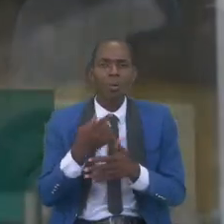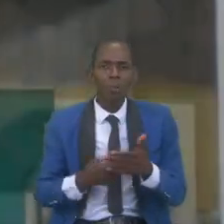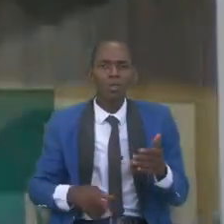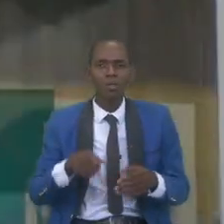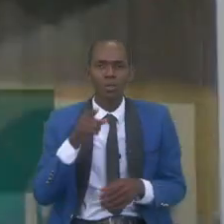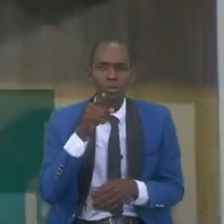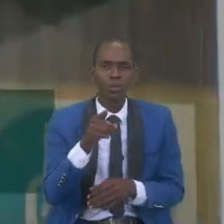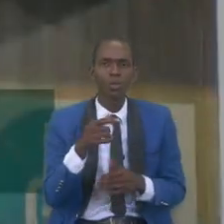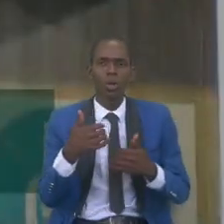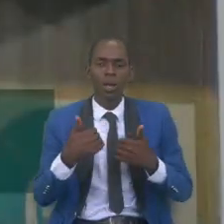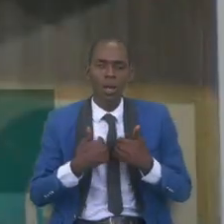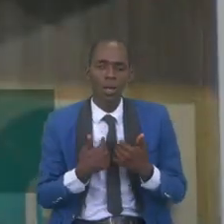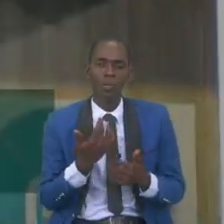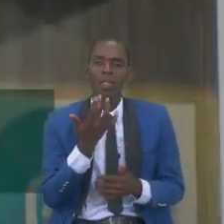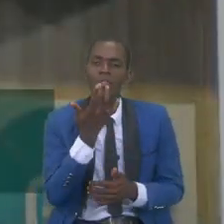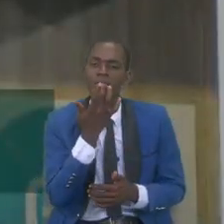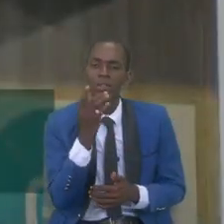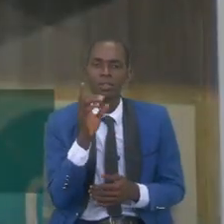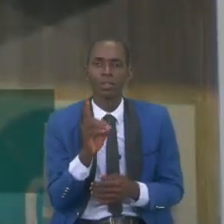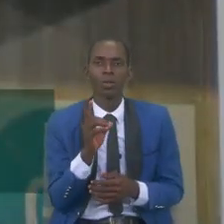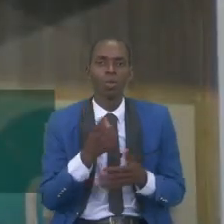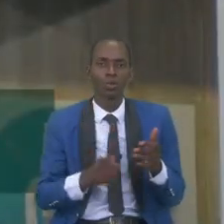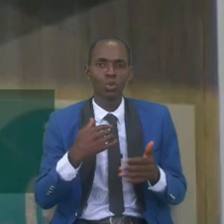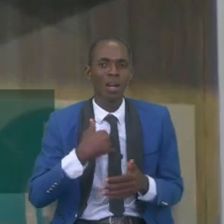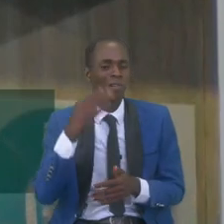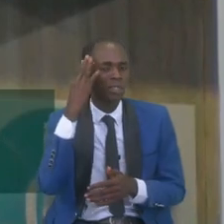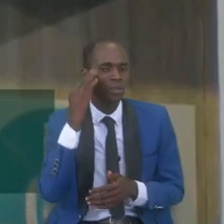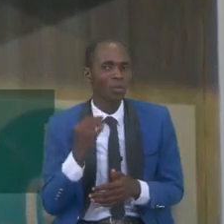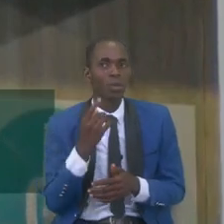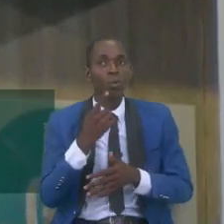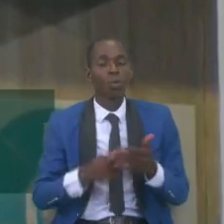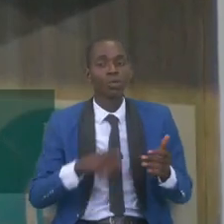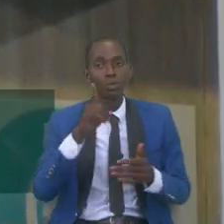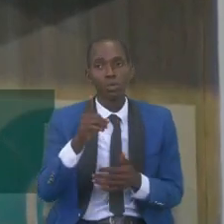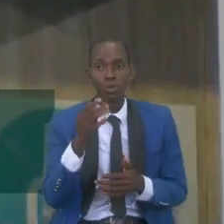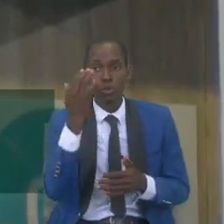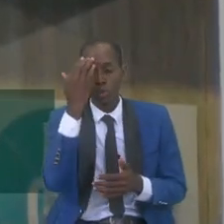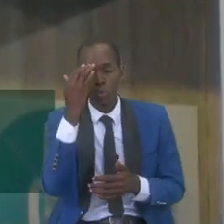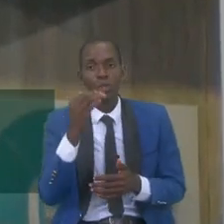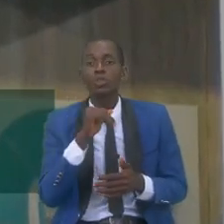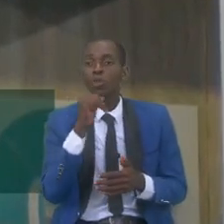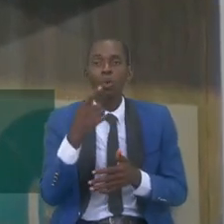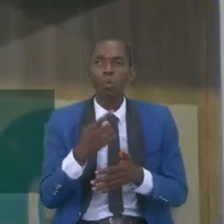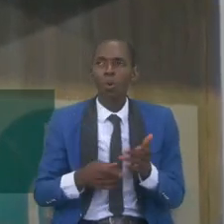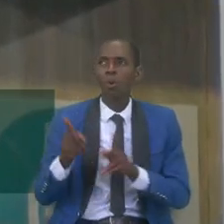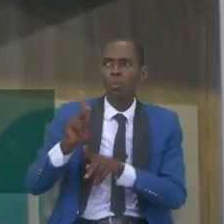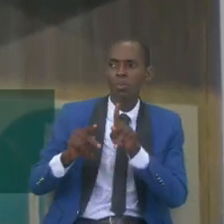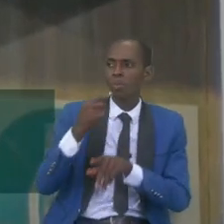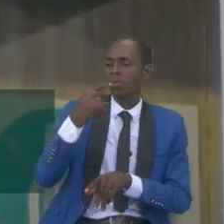have tasted, what you know, not by hearsay, not by a lecture, but you know